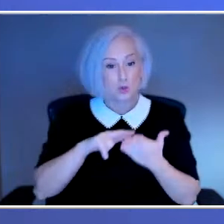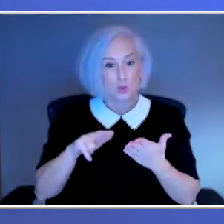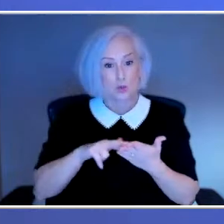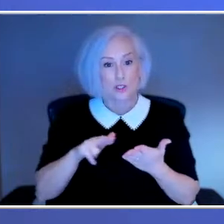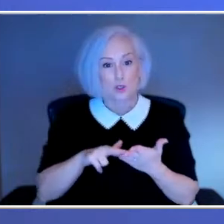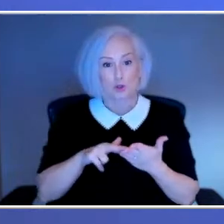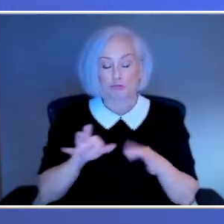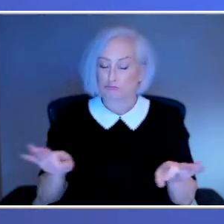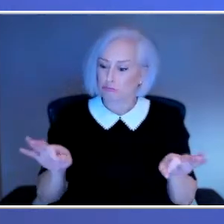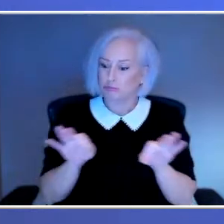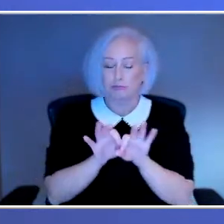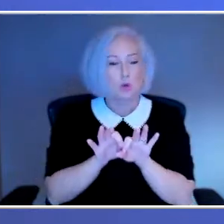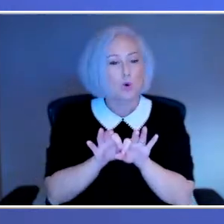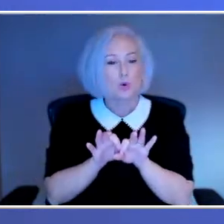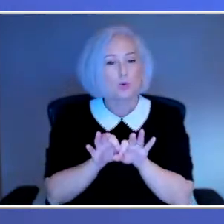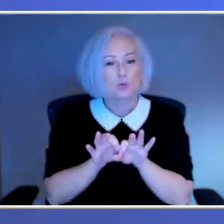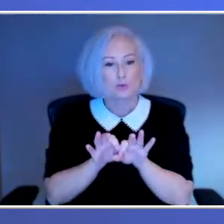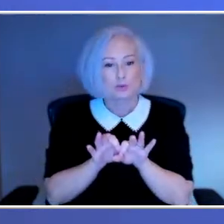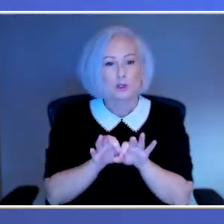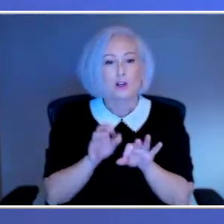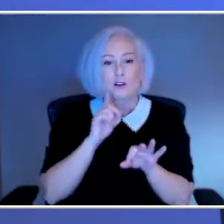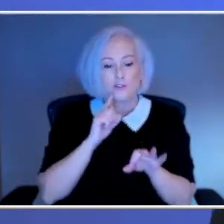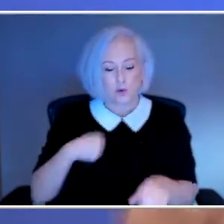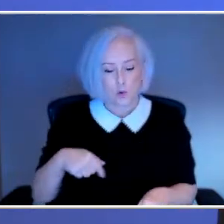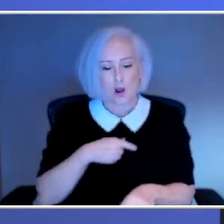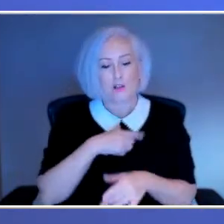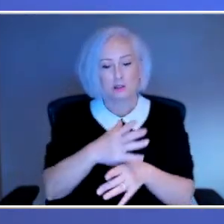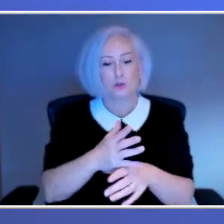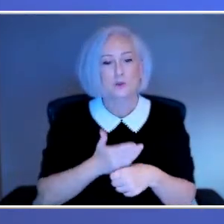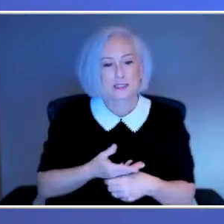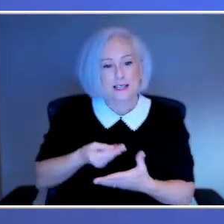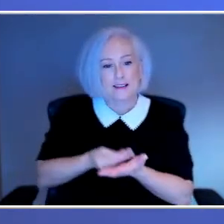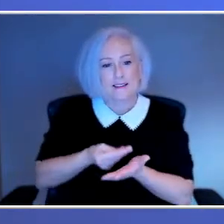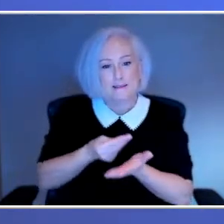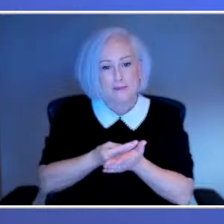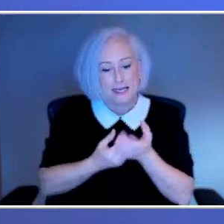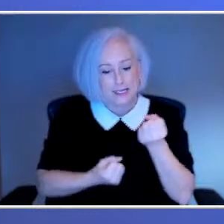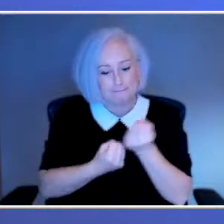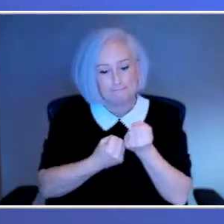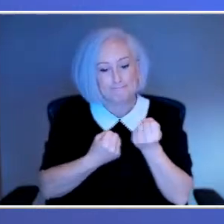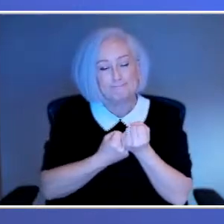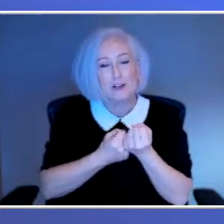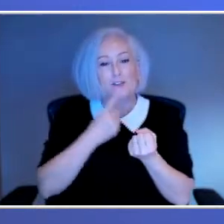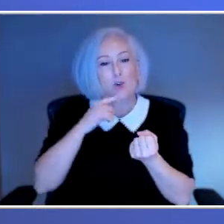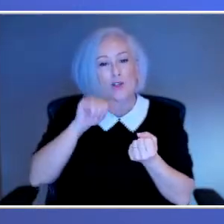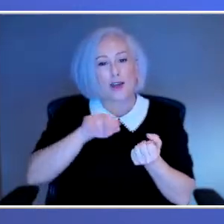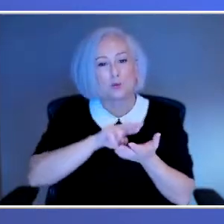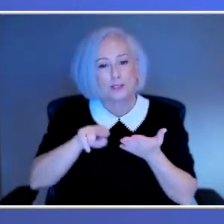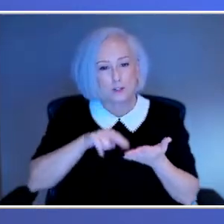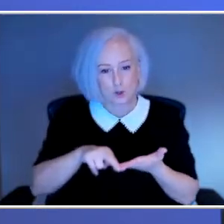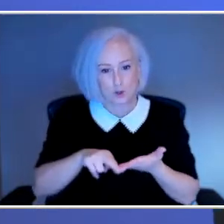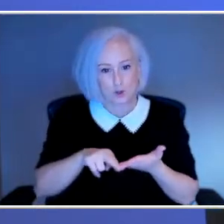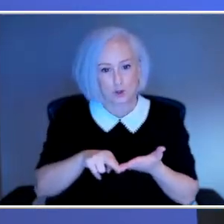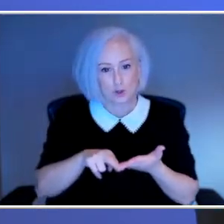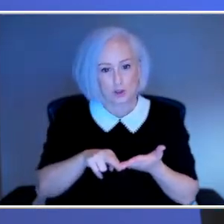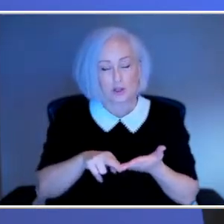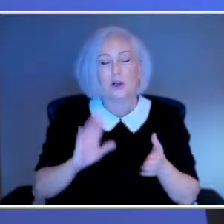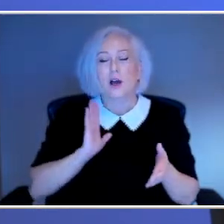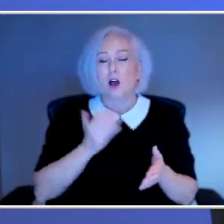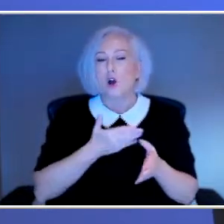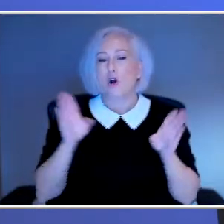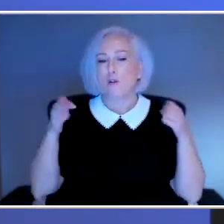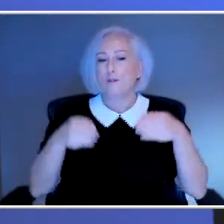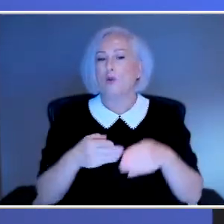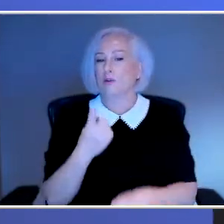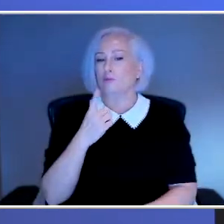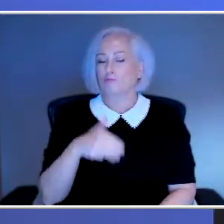of this for us to get funds for all these cancers, but especially we were there for stomach cancer.